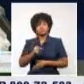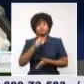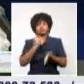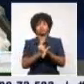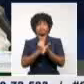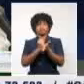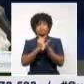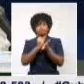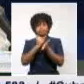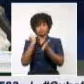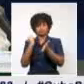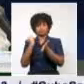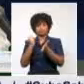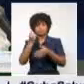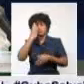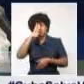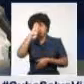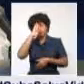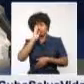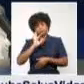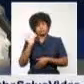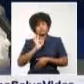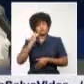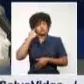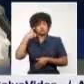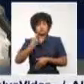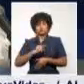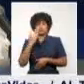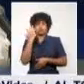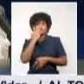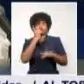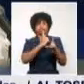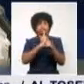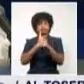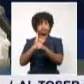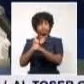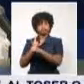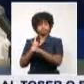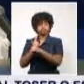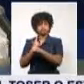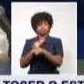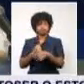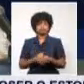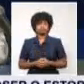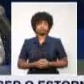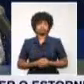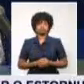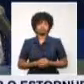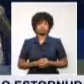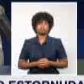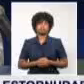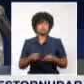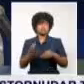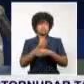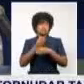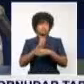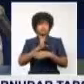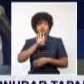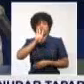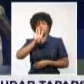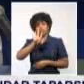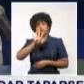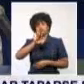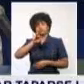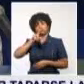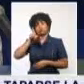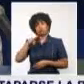identified, and epidemiological studies are underway. And to date, after doing this with all cases whose source